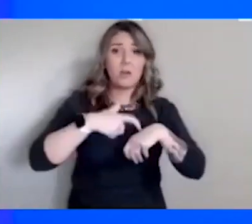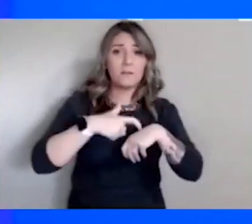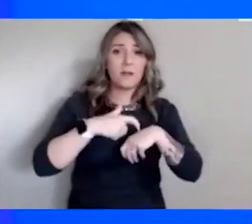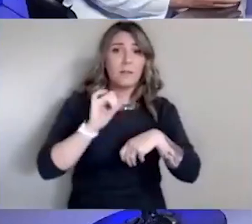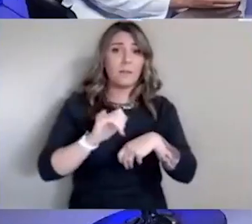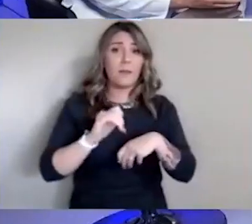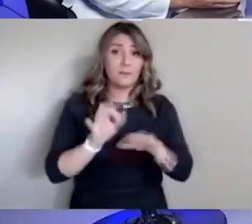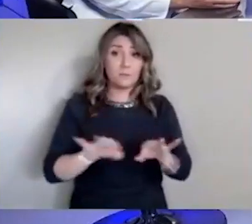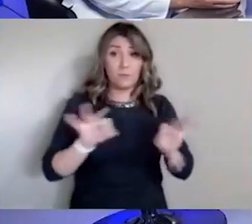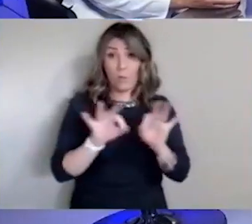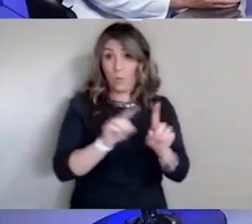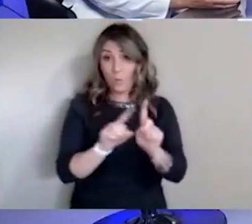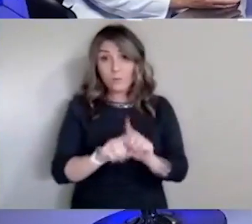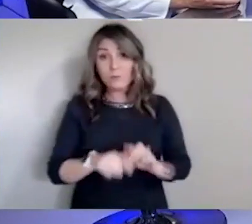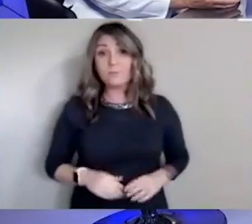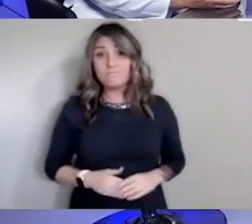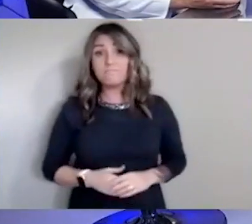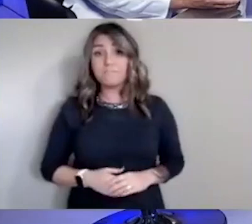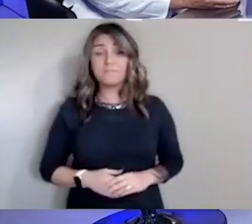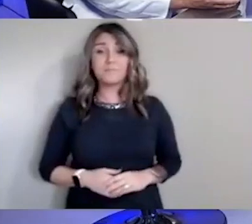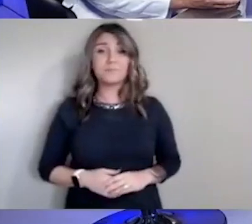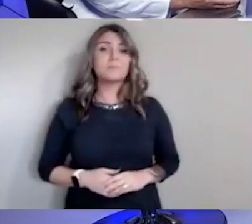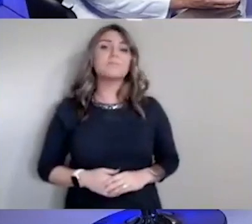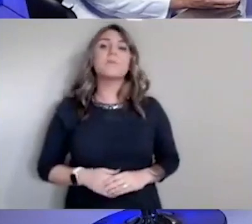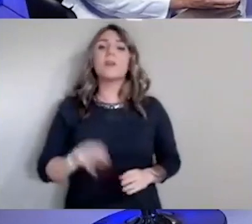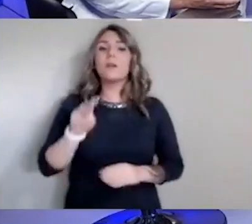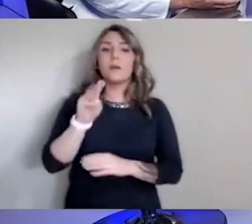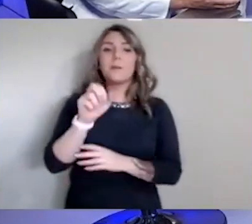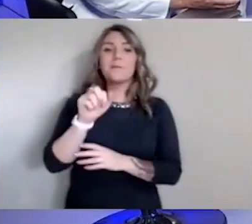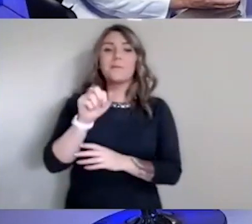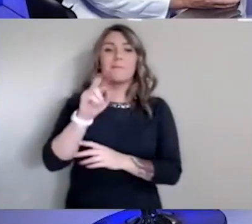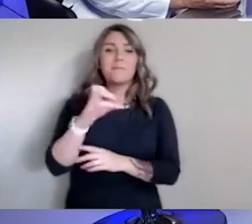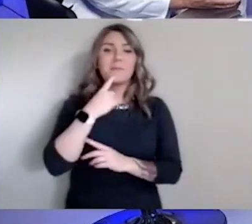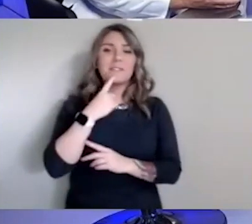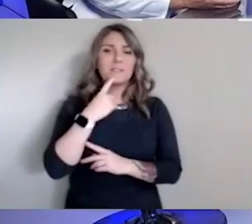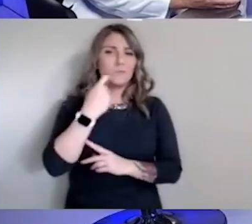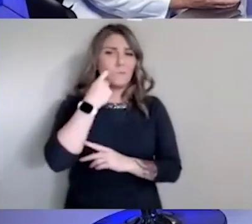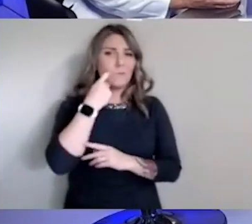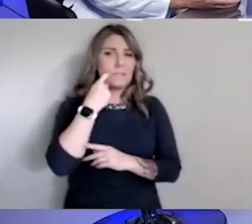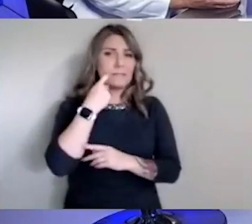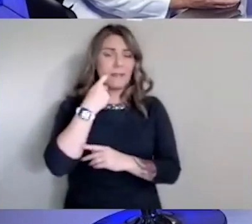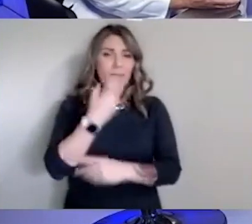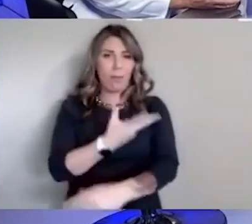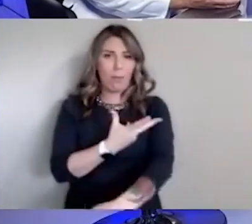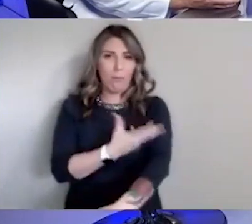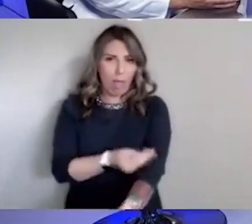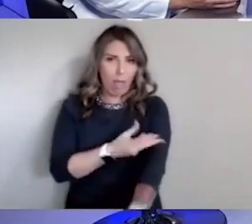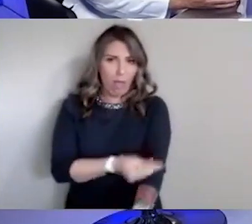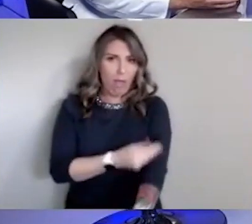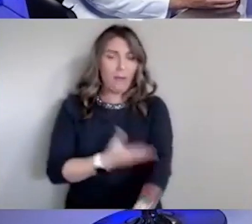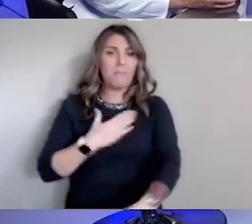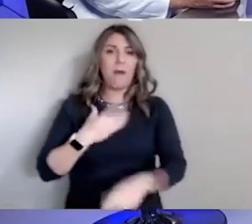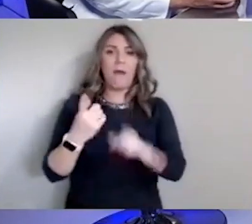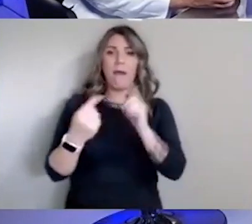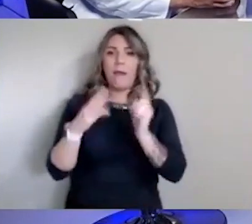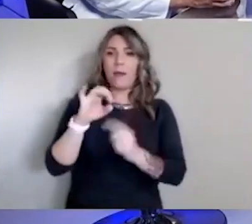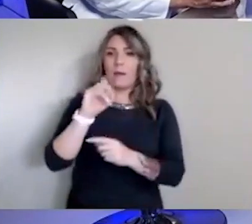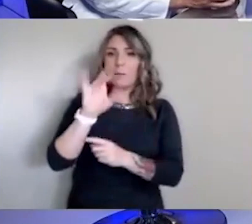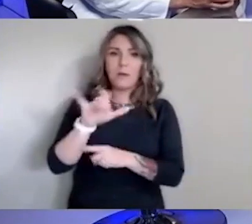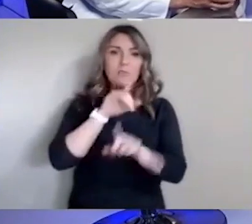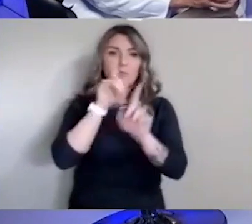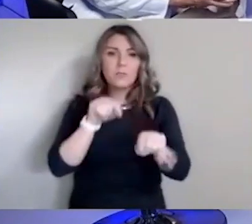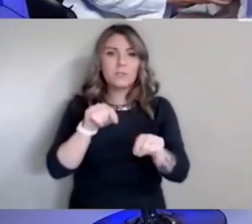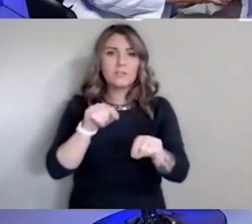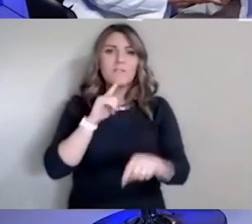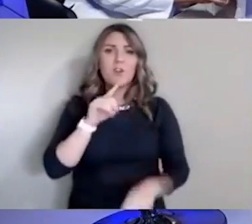yeah. Okay, so Mary said, I recently gave blood and my antibody results were returned as